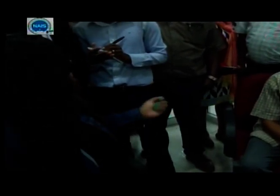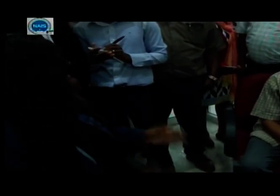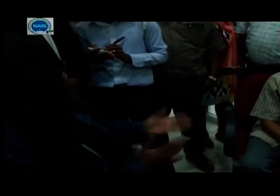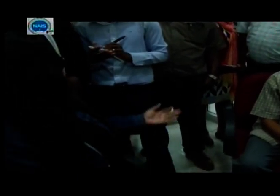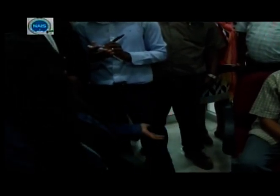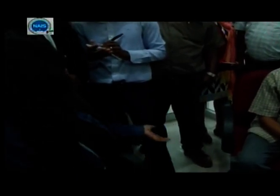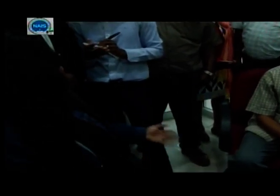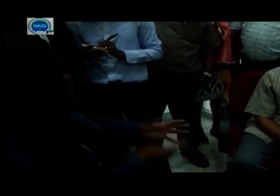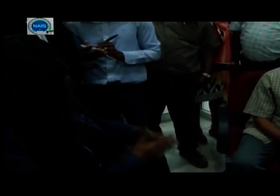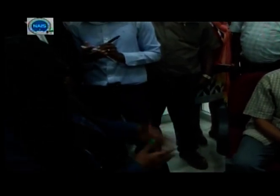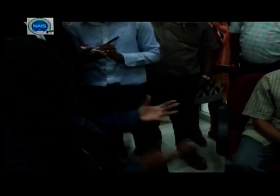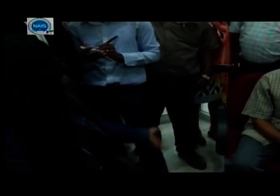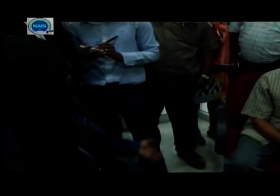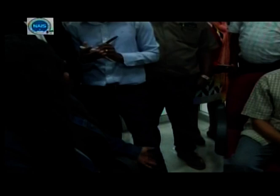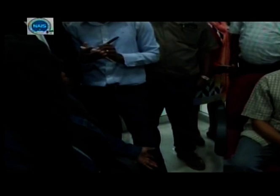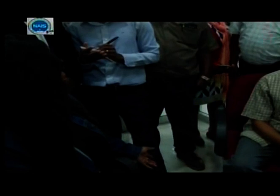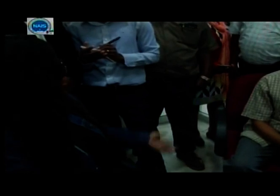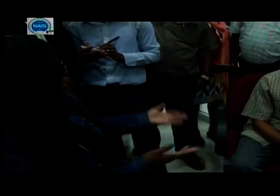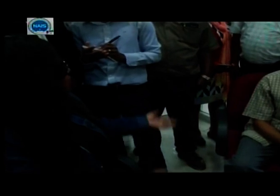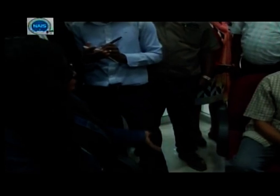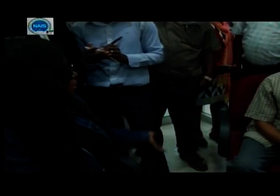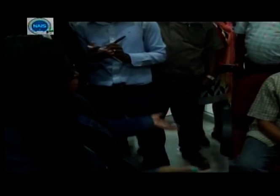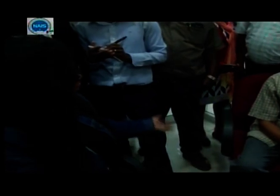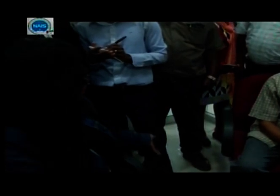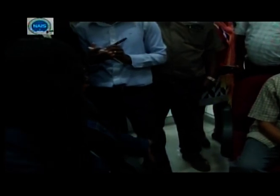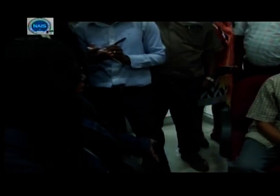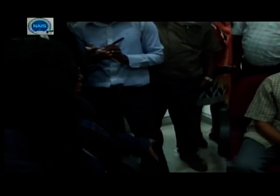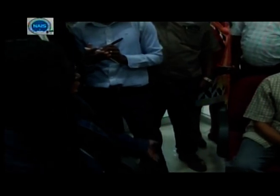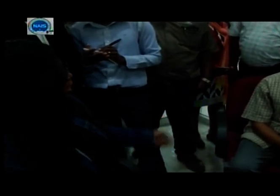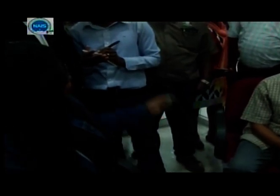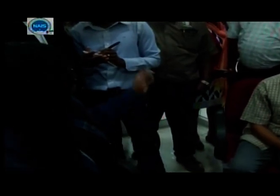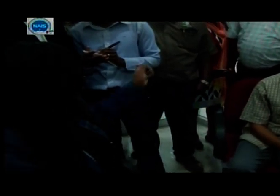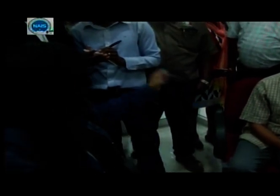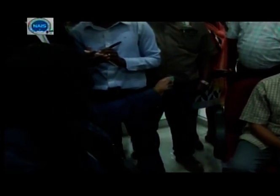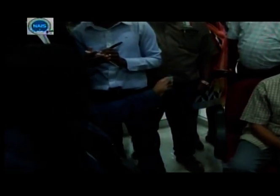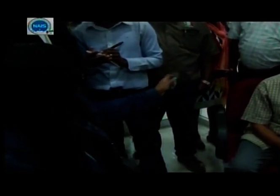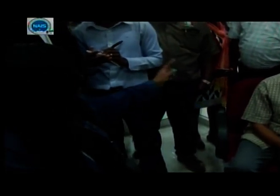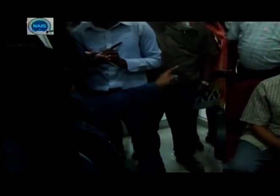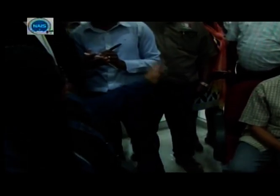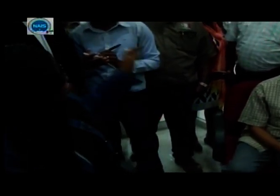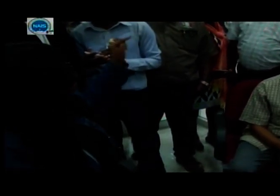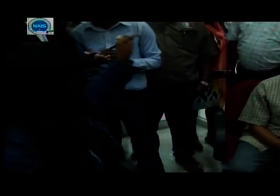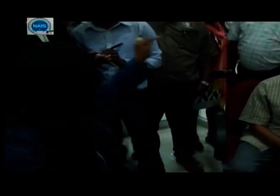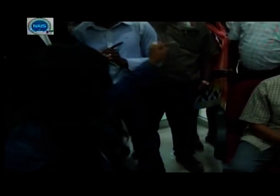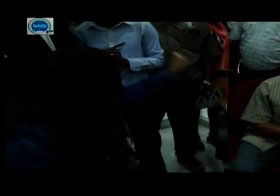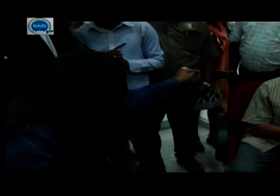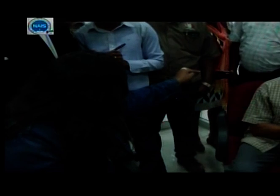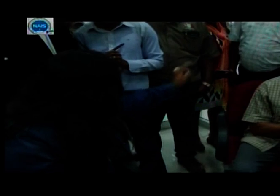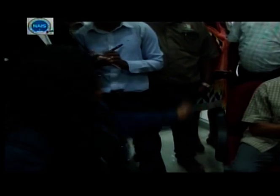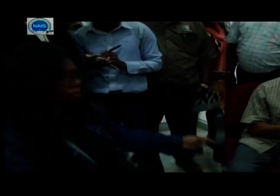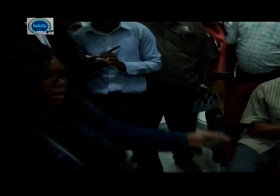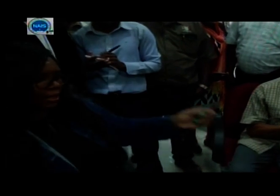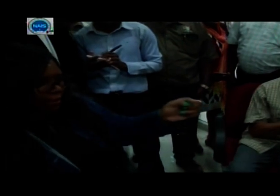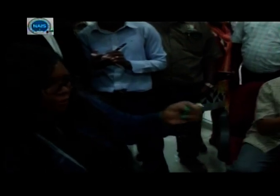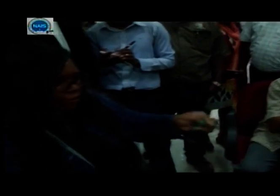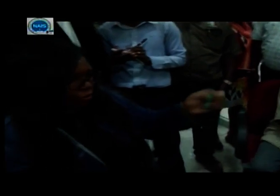seem to know what to tell her because you just left her in the shop and say her card is not activated. If you had told her that no, she has to give you the name